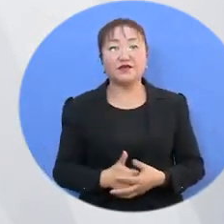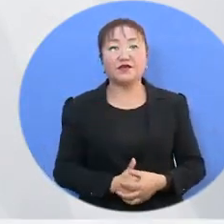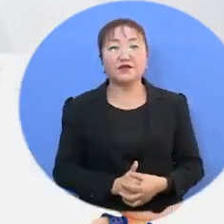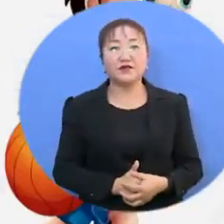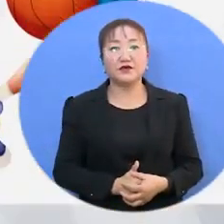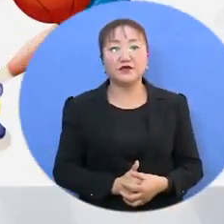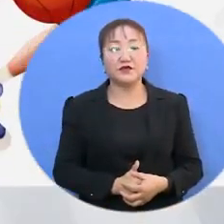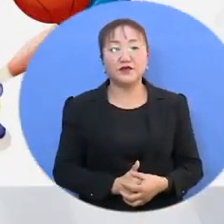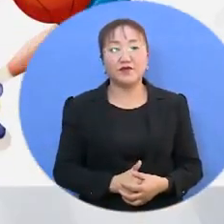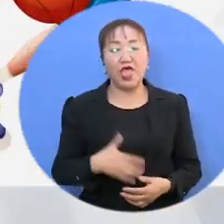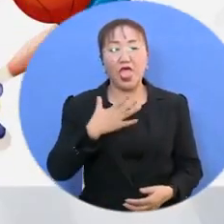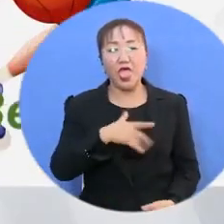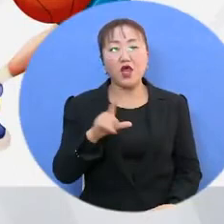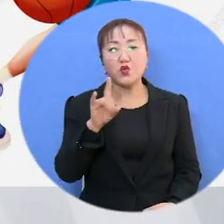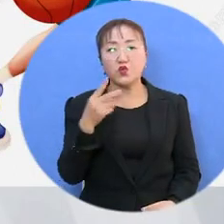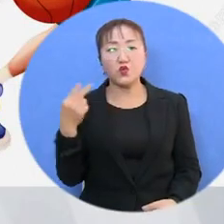Be healthy.